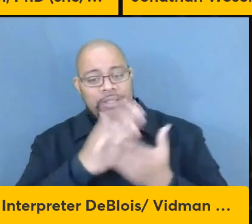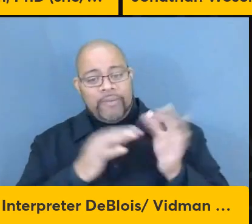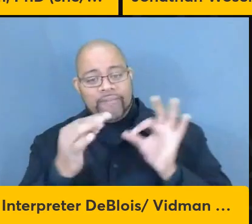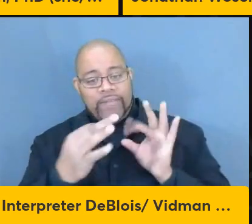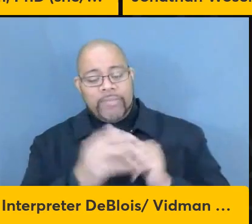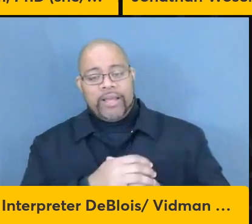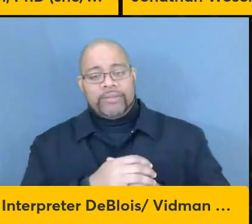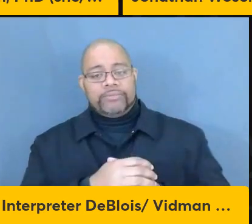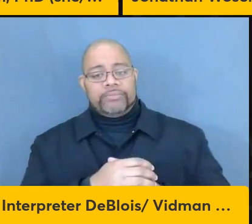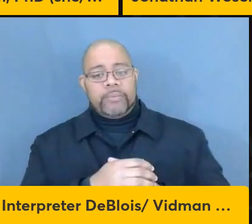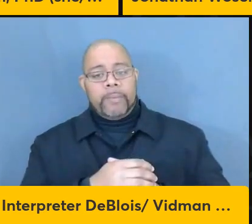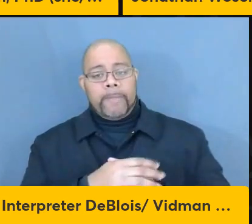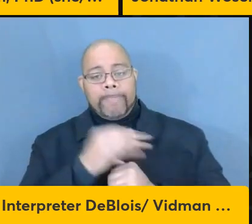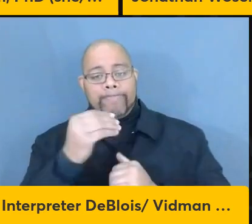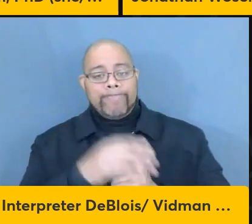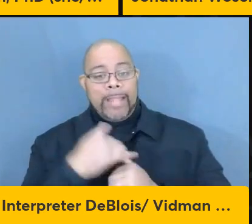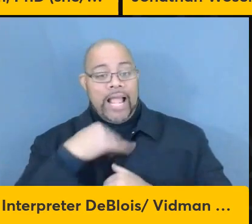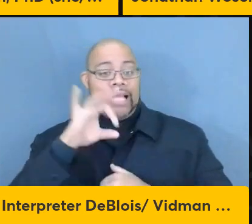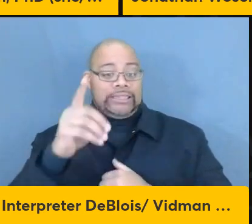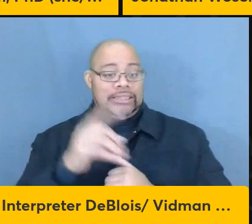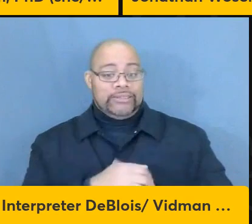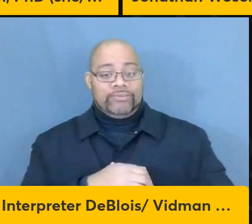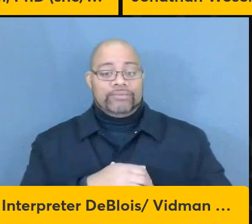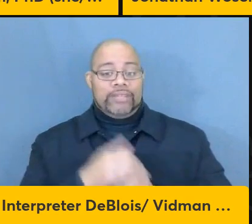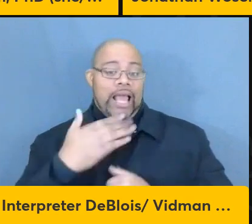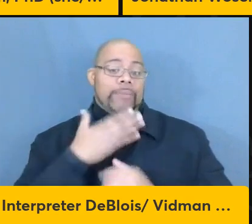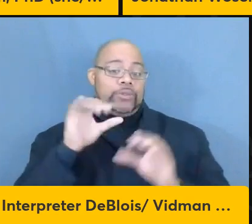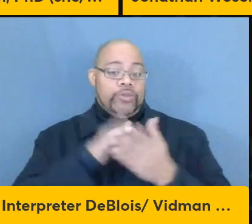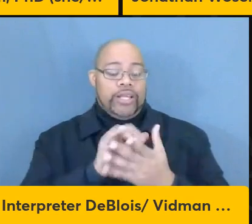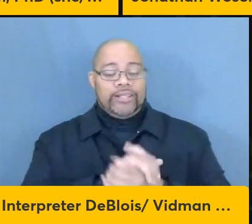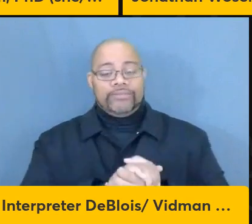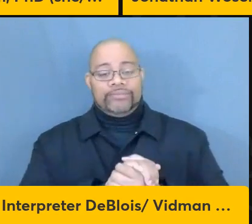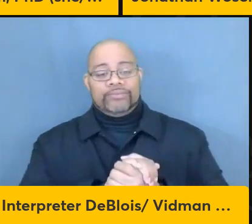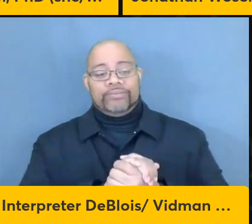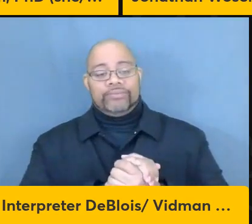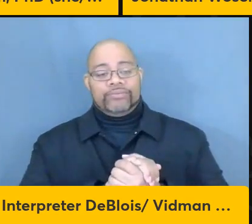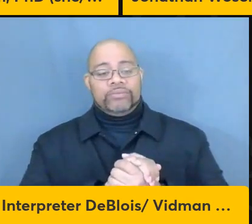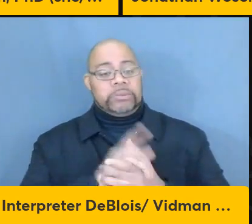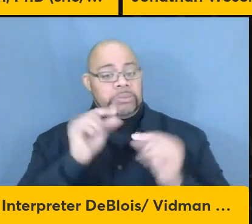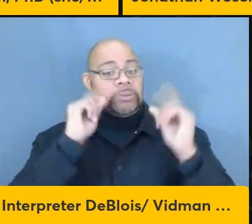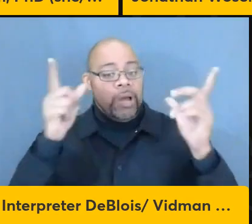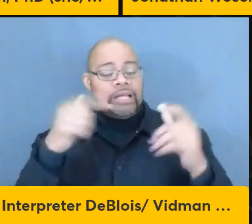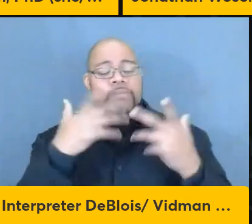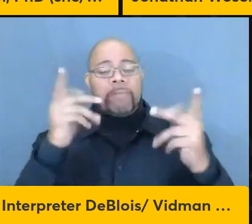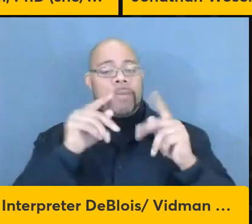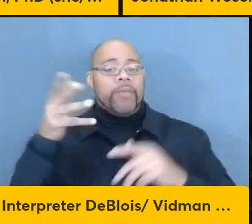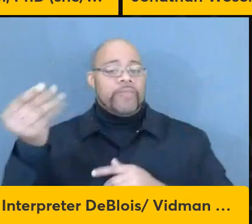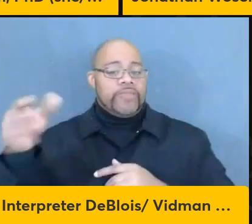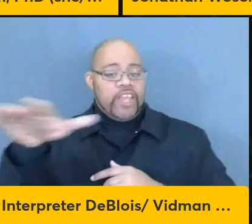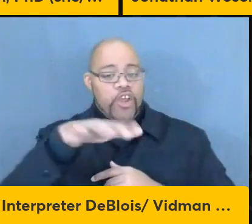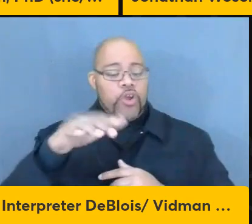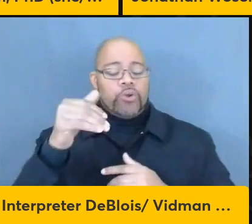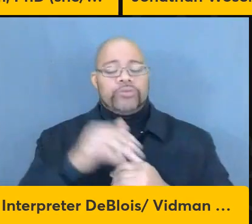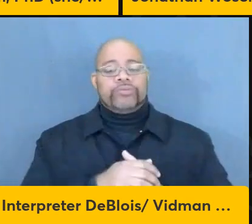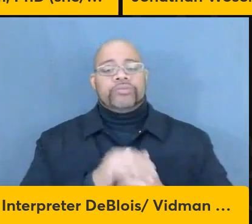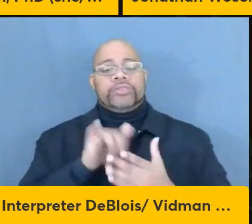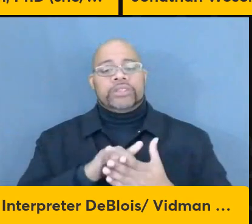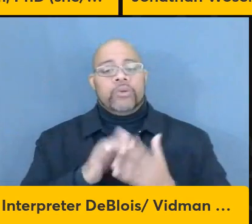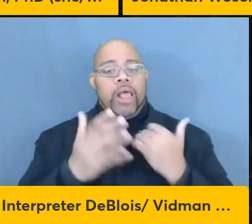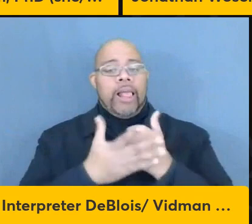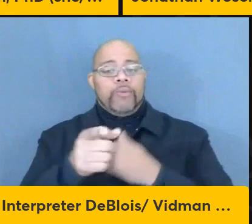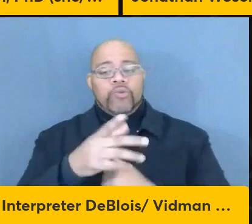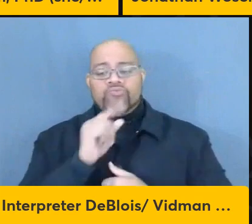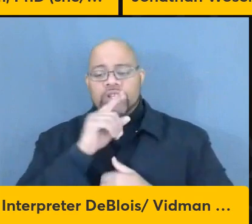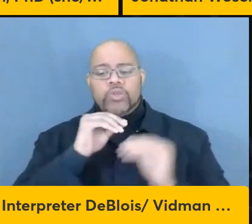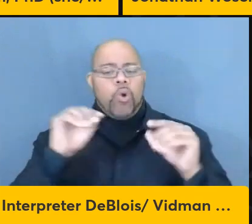feedback? And I did. I was happy to do that. So you'd be surprised. There are people out there who are willing to help you. And there's